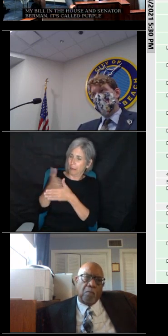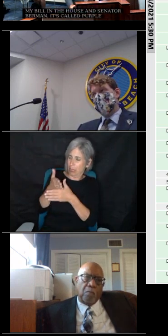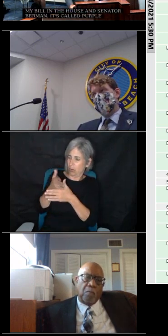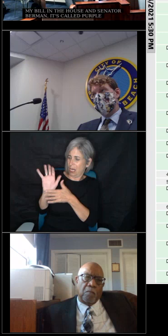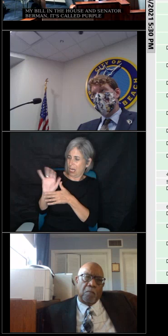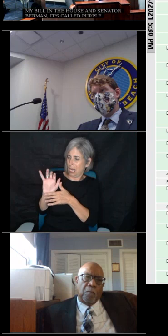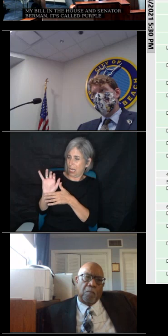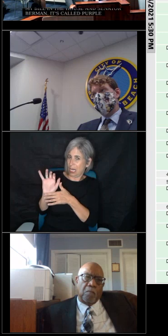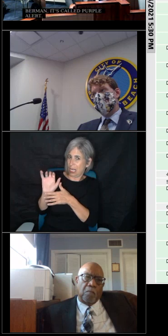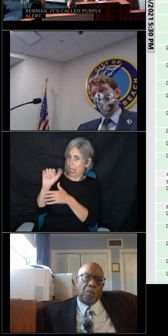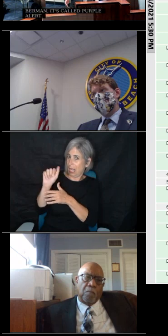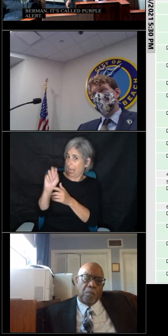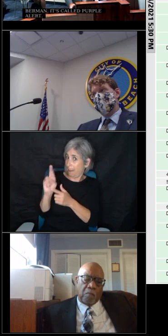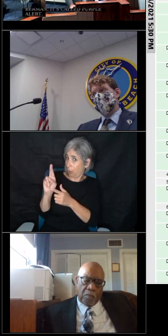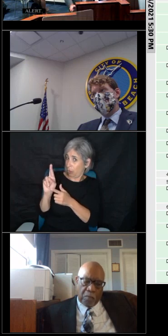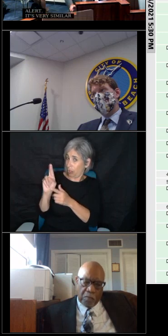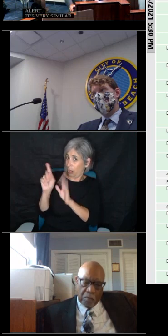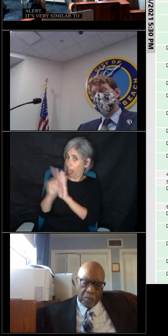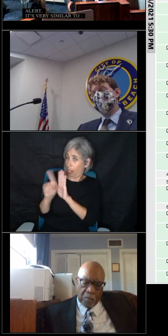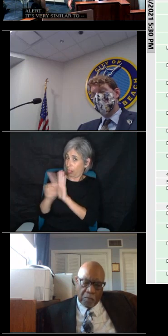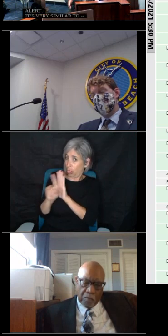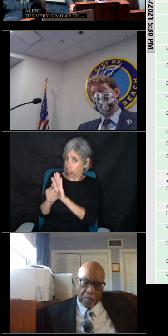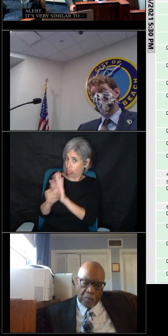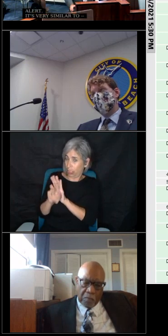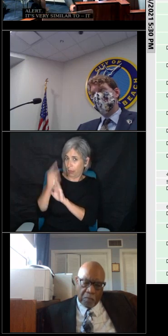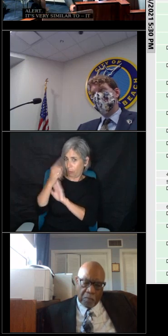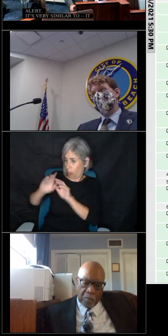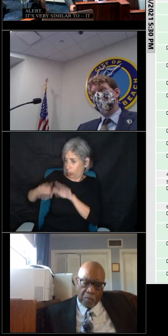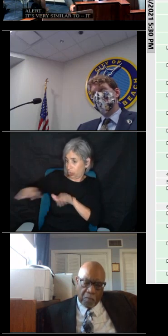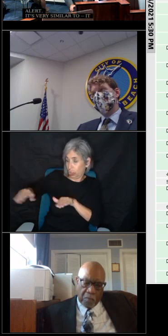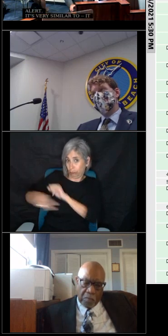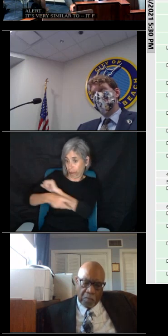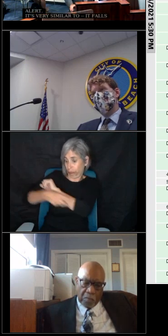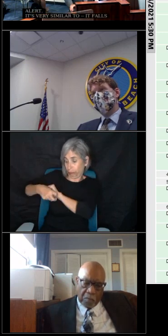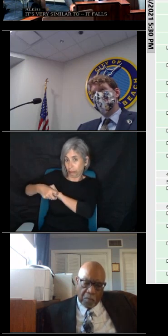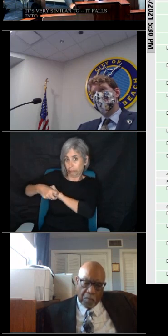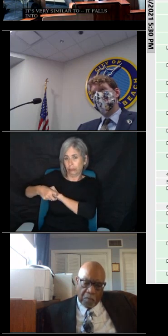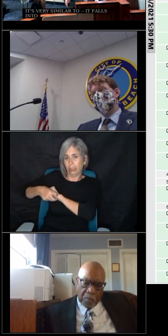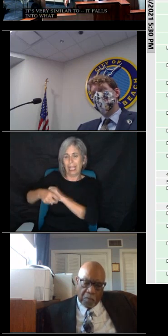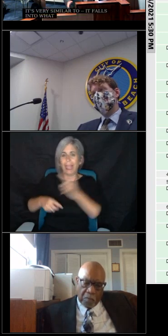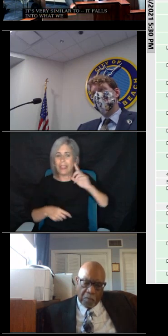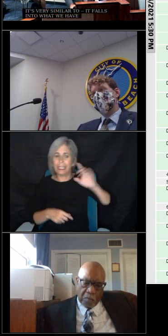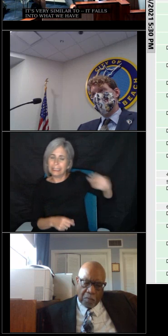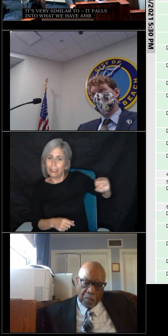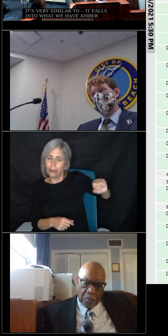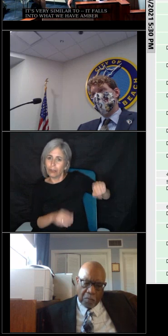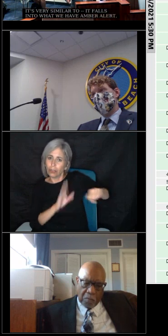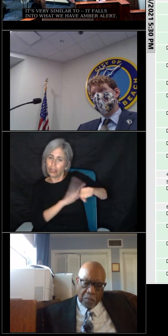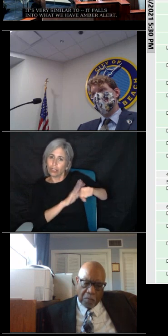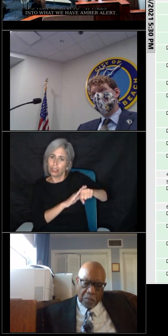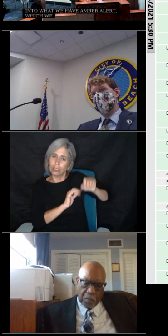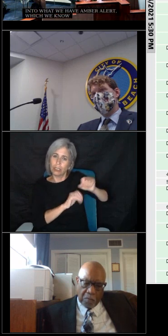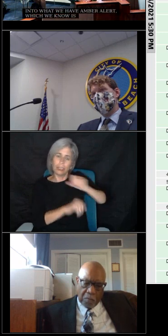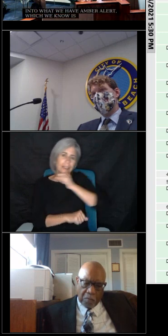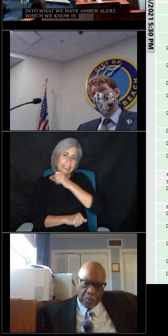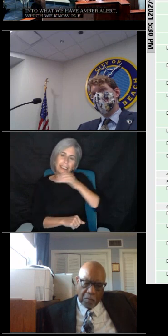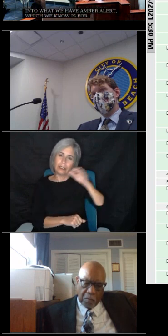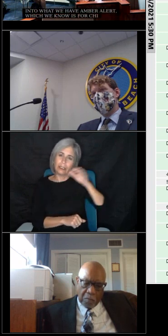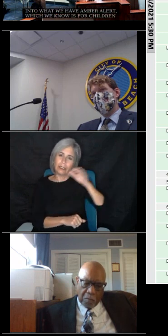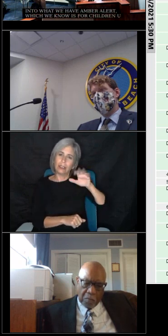have, the Amber Alert, which we know is for children up to 18, and the Silver Alert, which is us seniors 59 years and